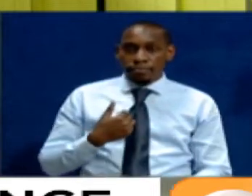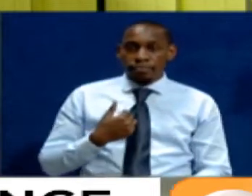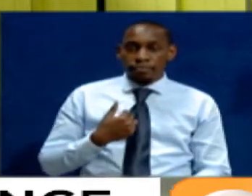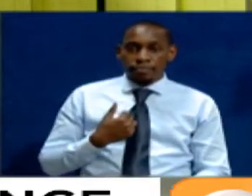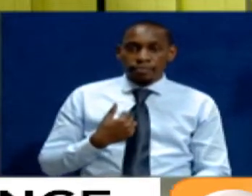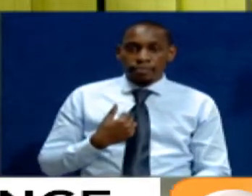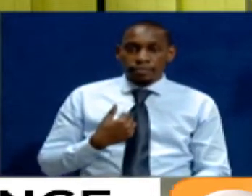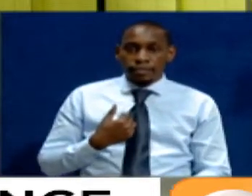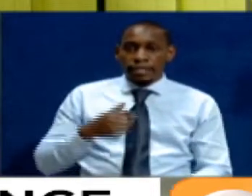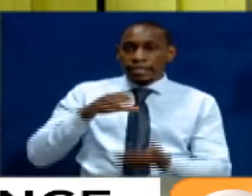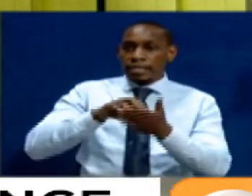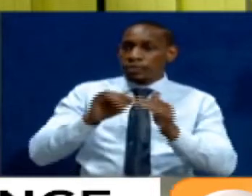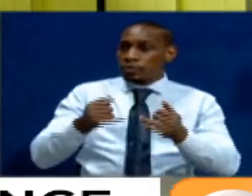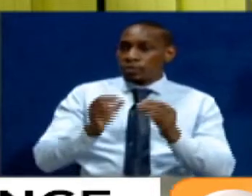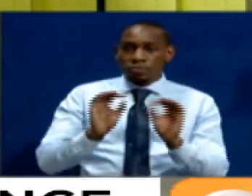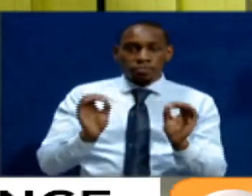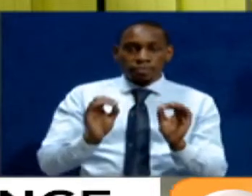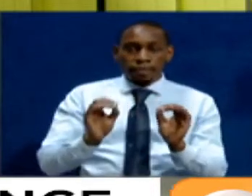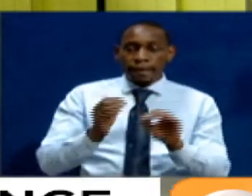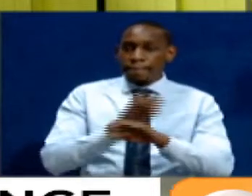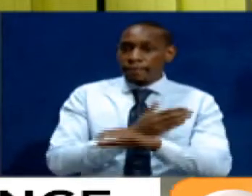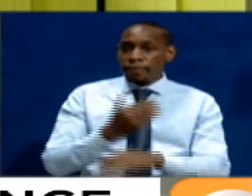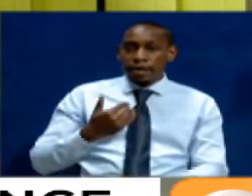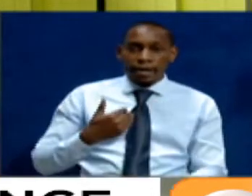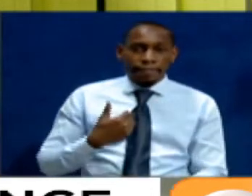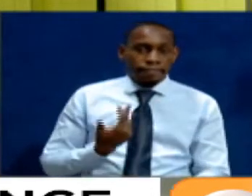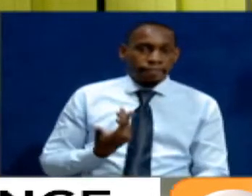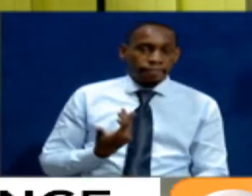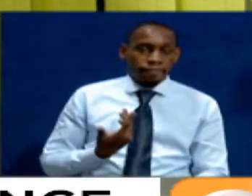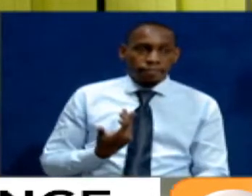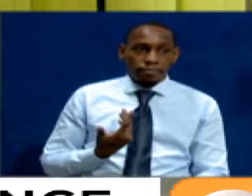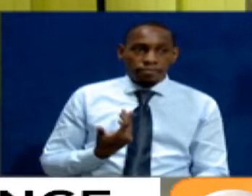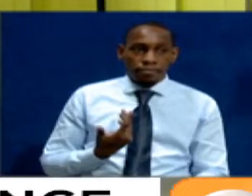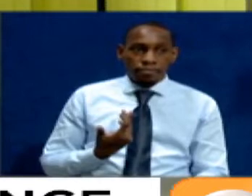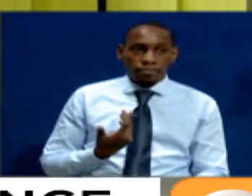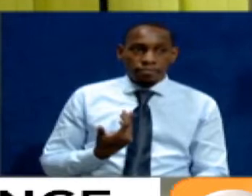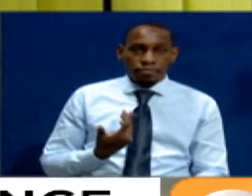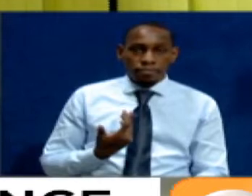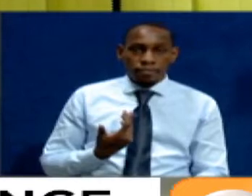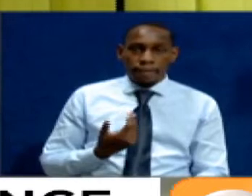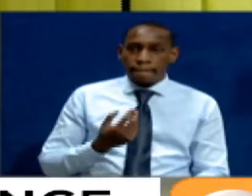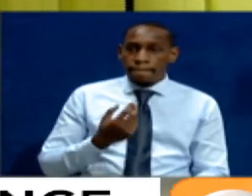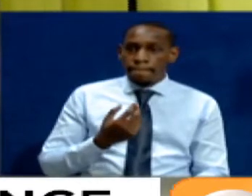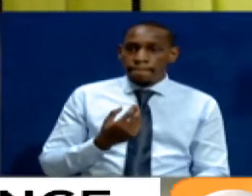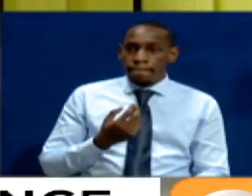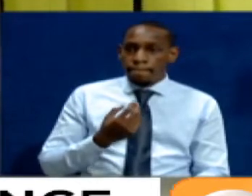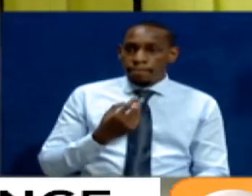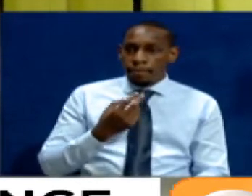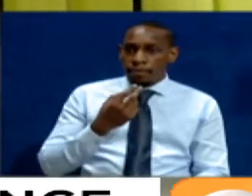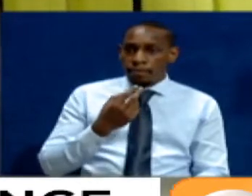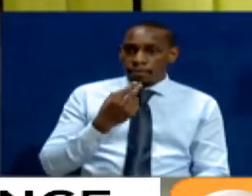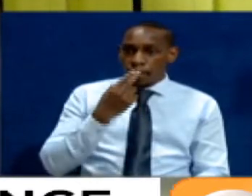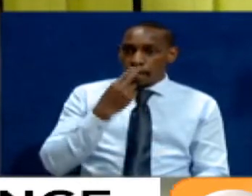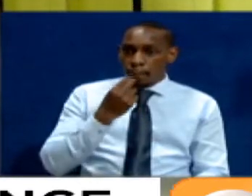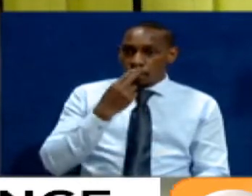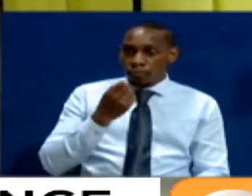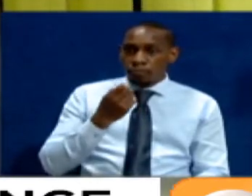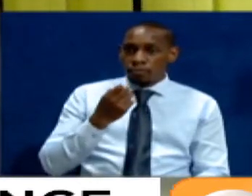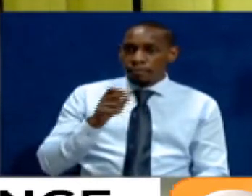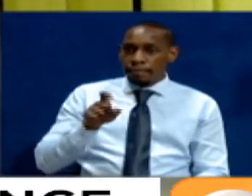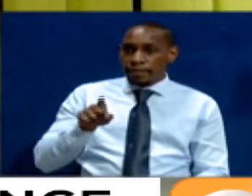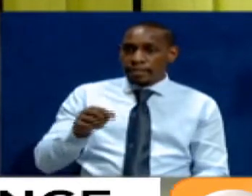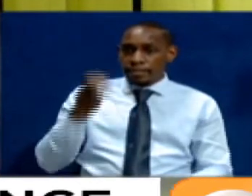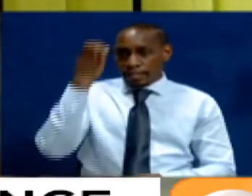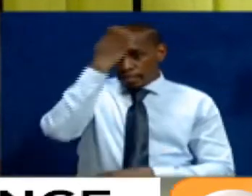new, Jeff. We have had the other influenza viruses. That influenza, even in